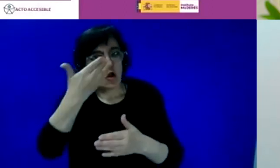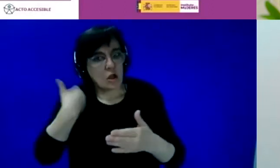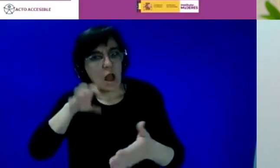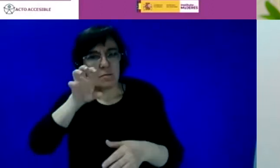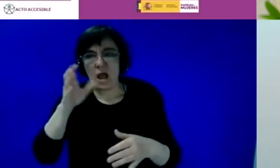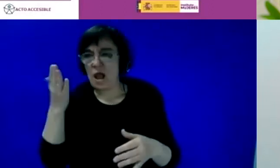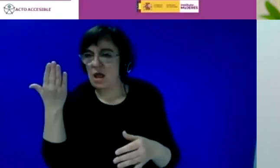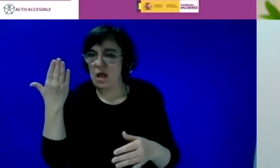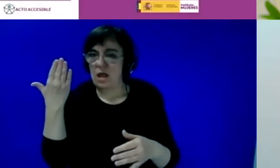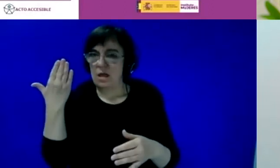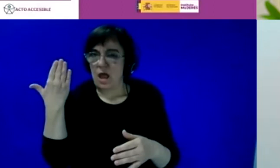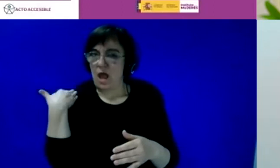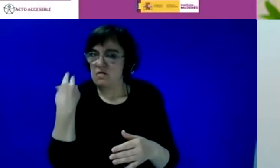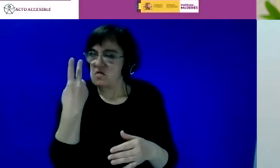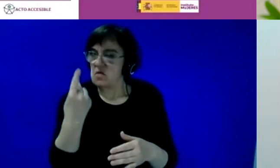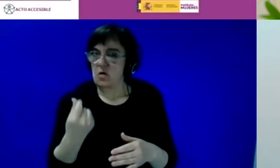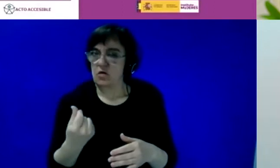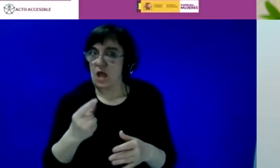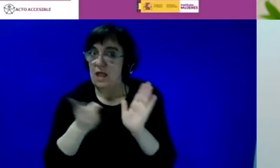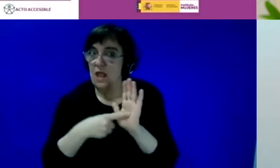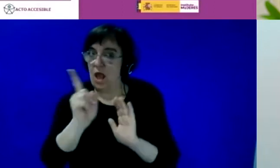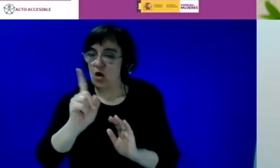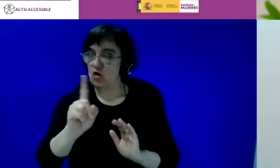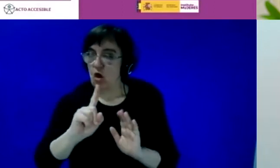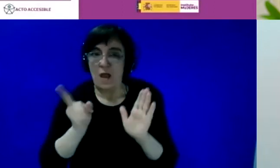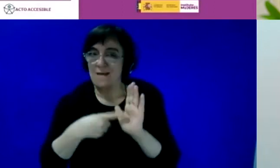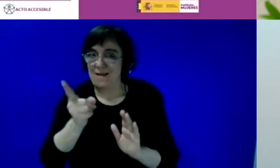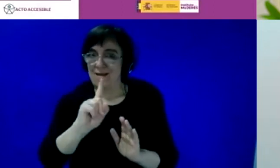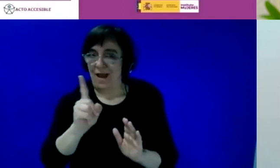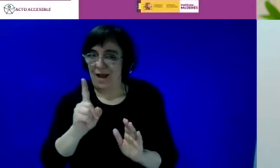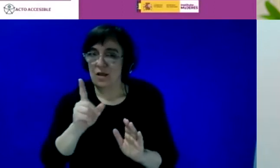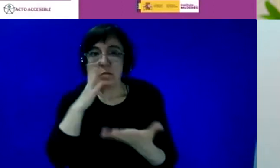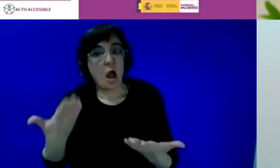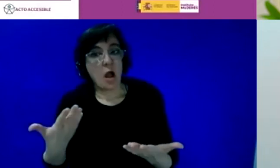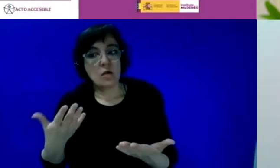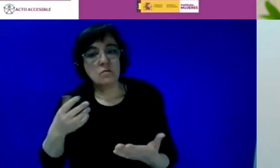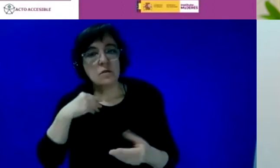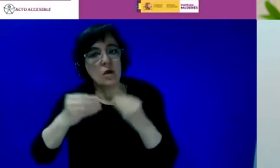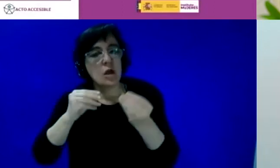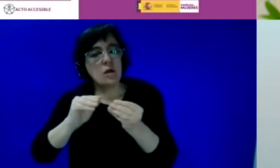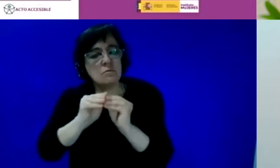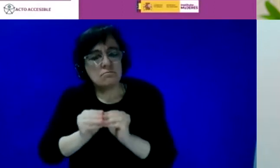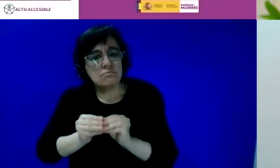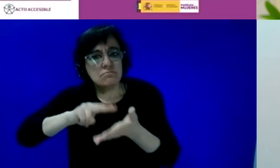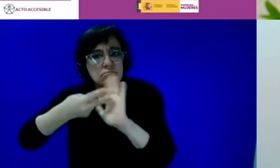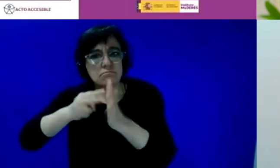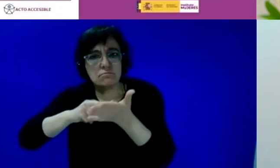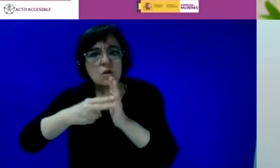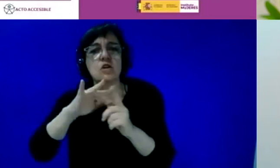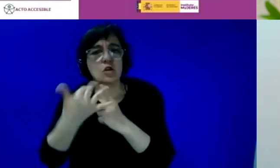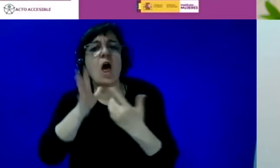do that. Organizations did that because they saw the need for that. And of course, other elements such